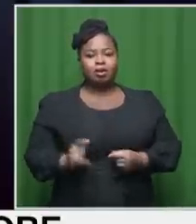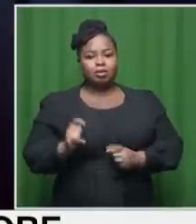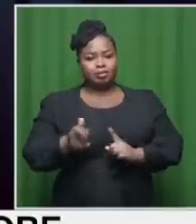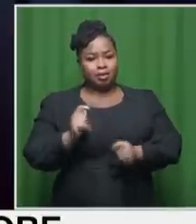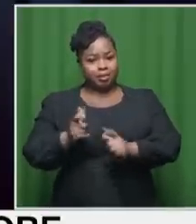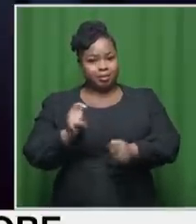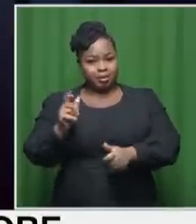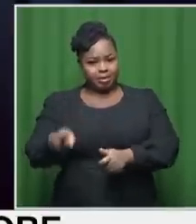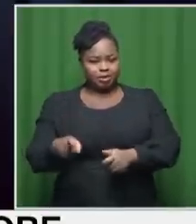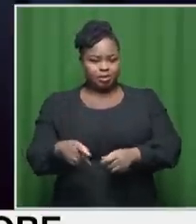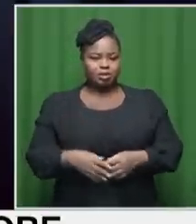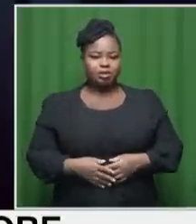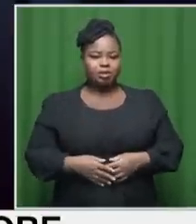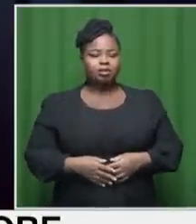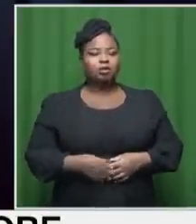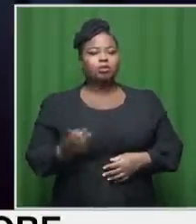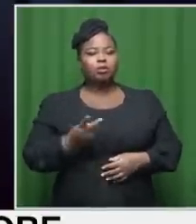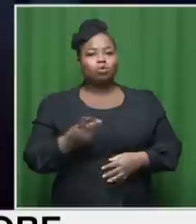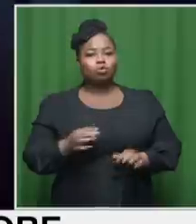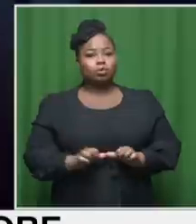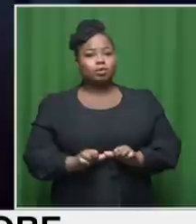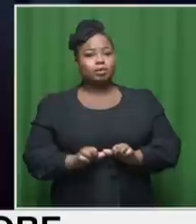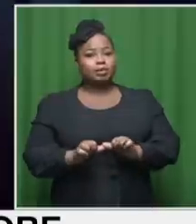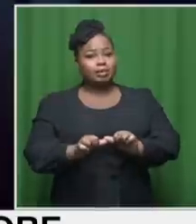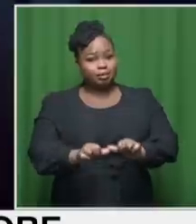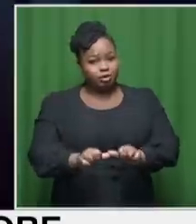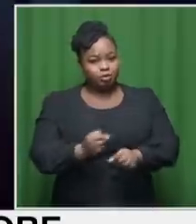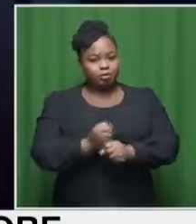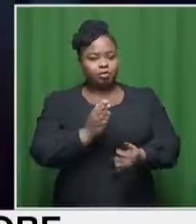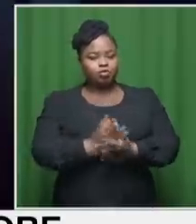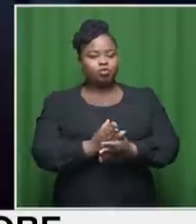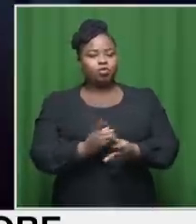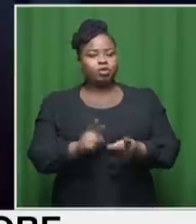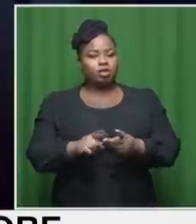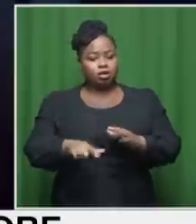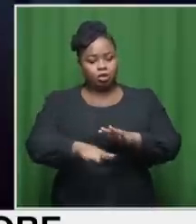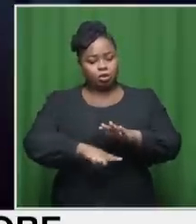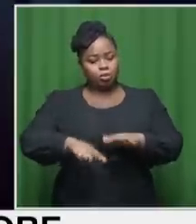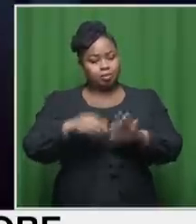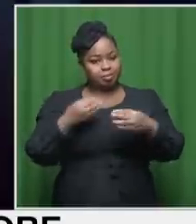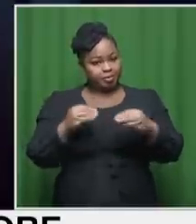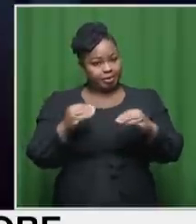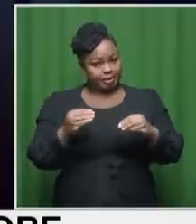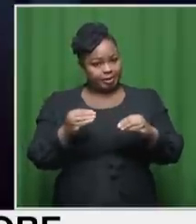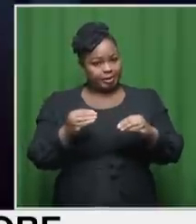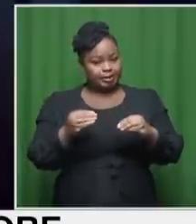The sustained phase looks at securing the local business,